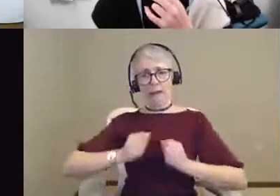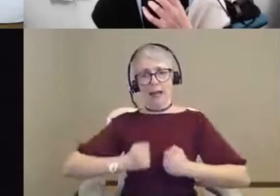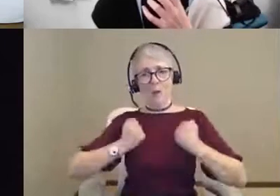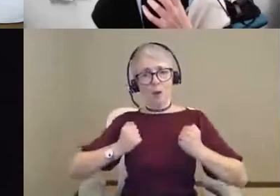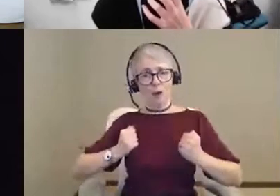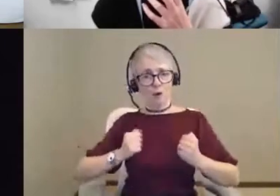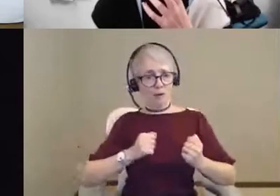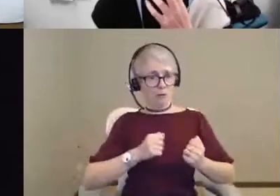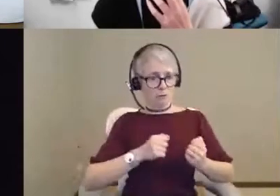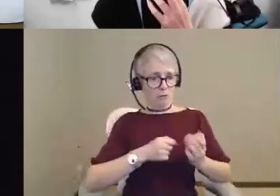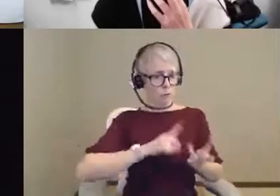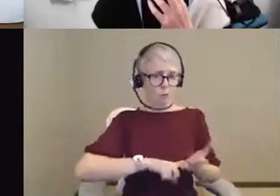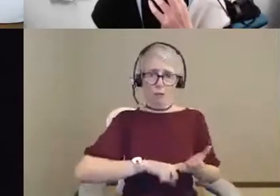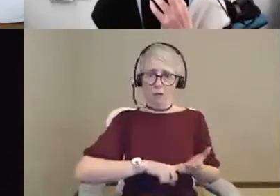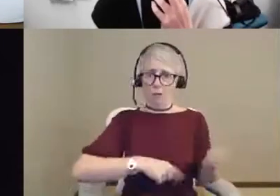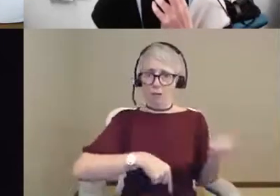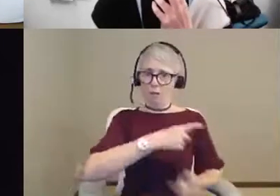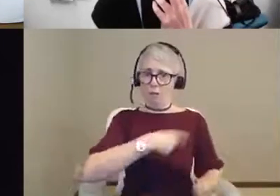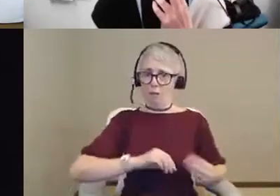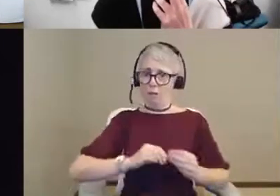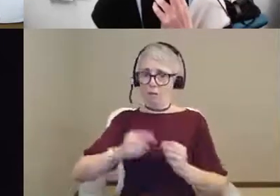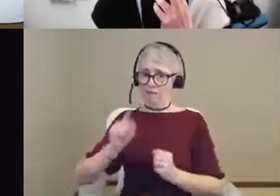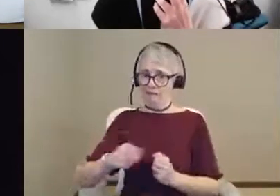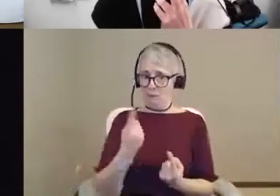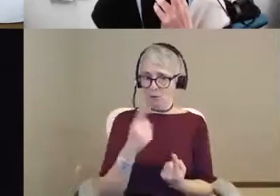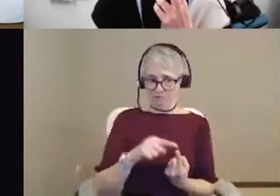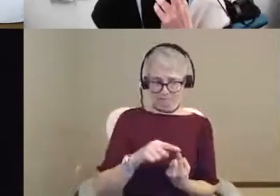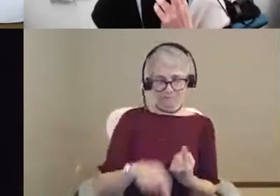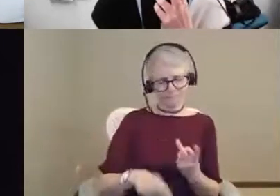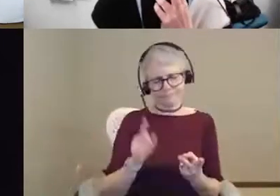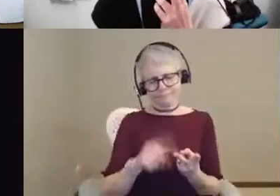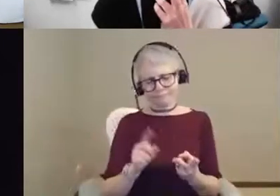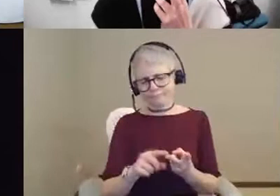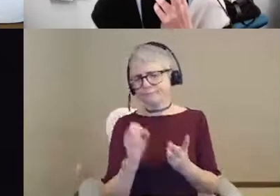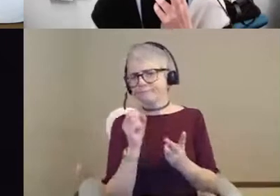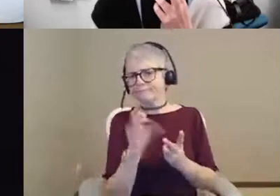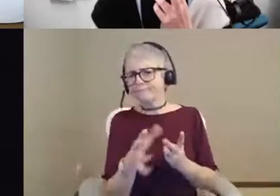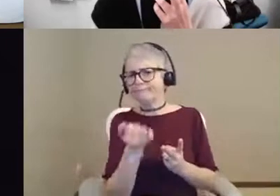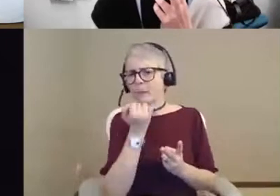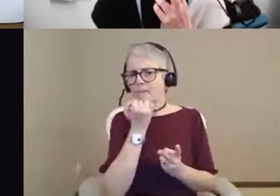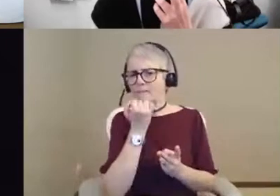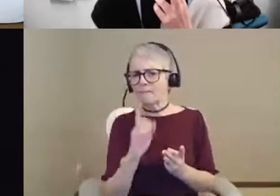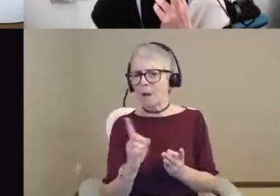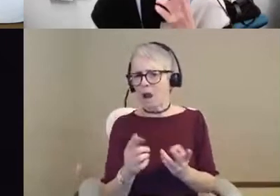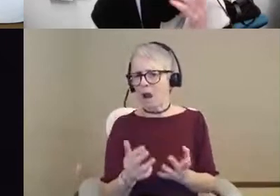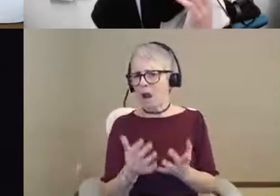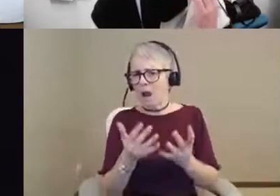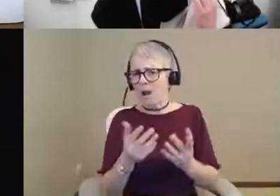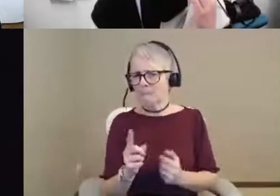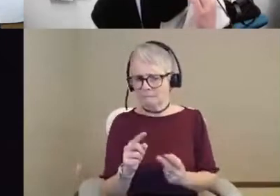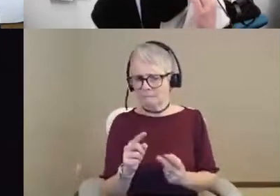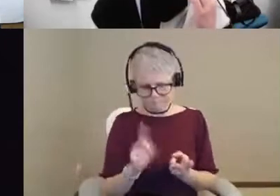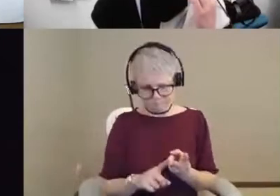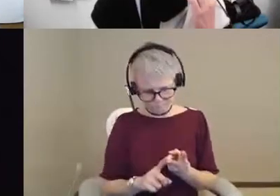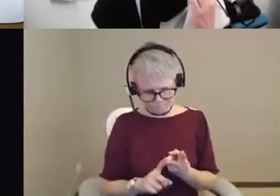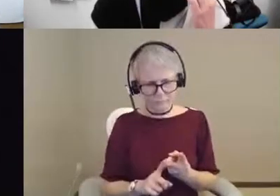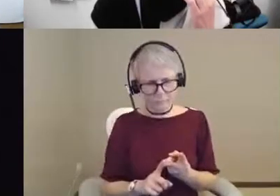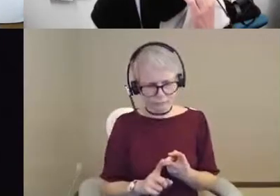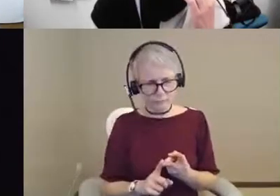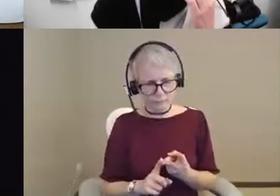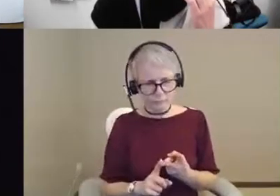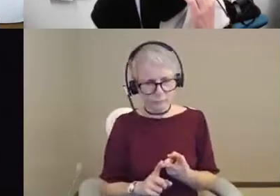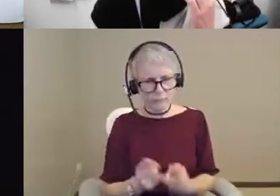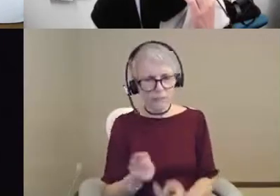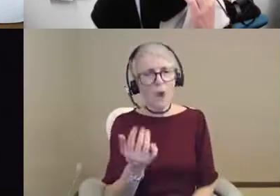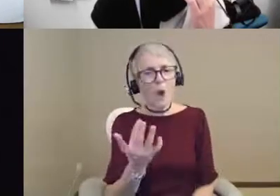that we've been talking about. So that's my first statistic. And then another one I found, which I thought was quite amazing as well, was the amount of